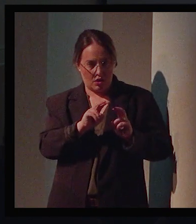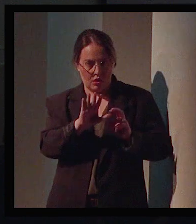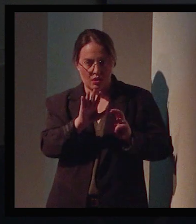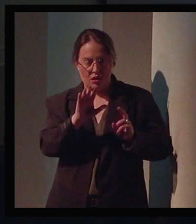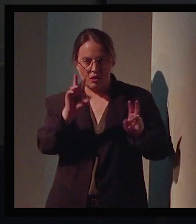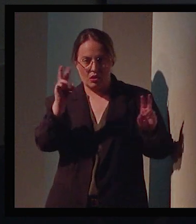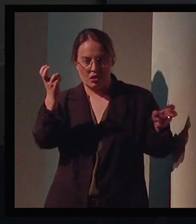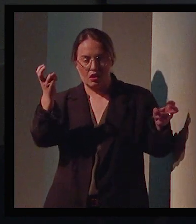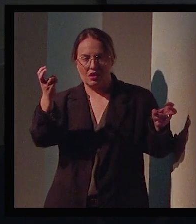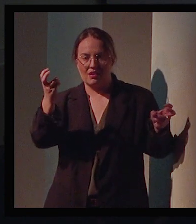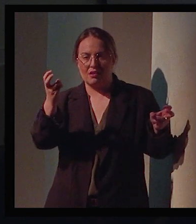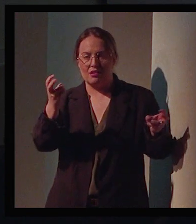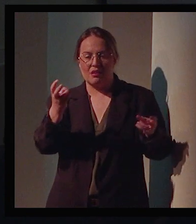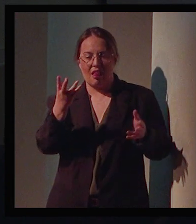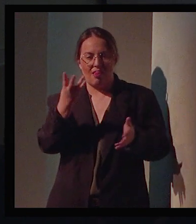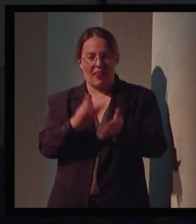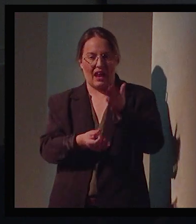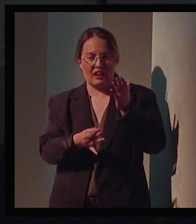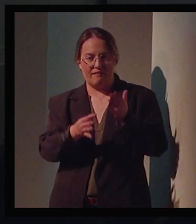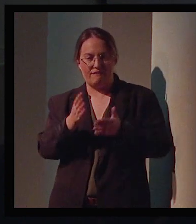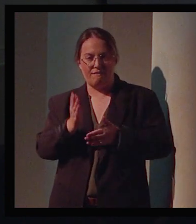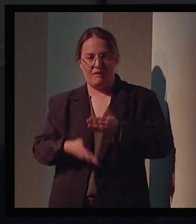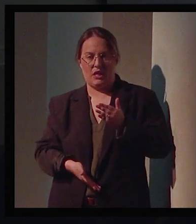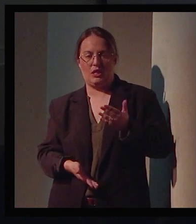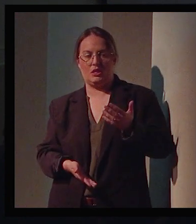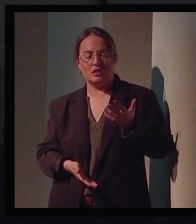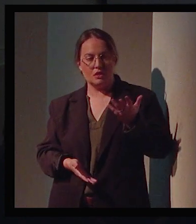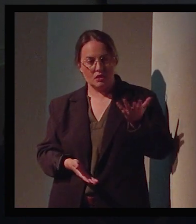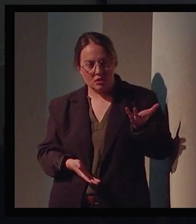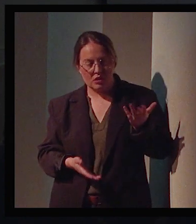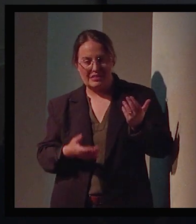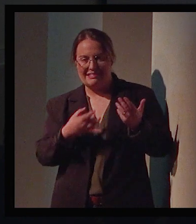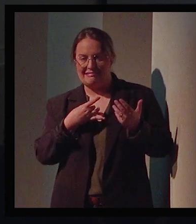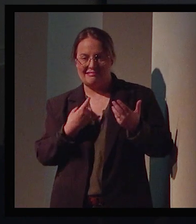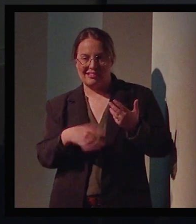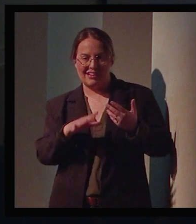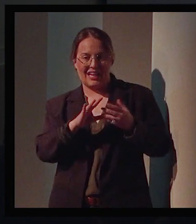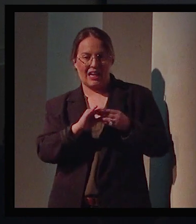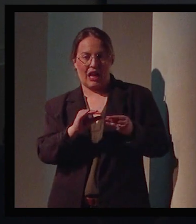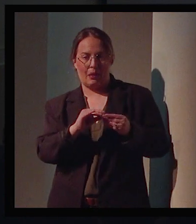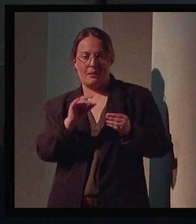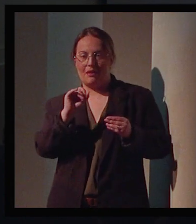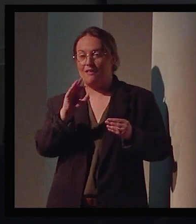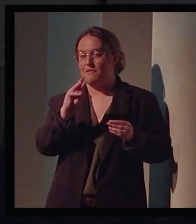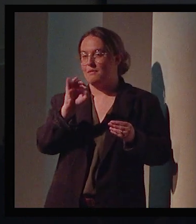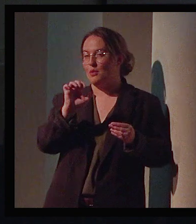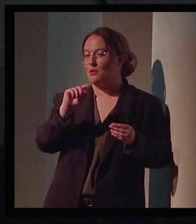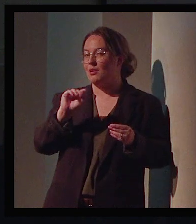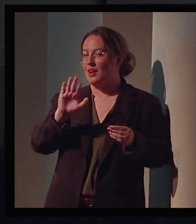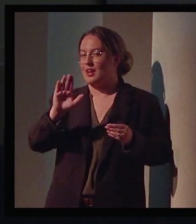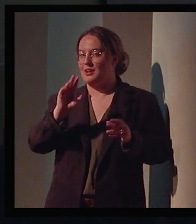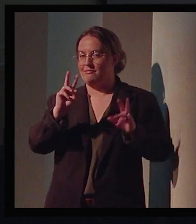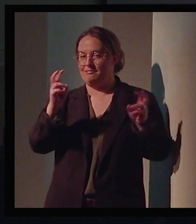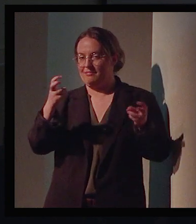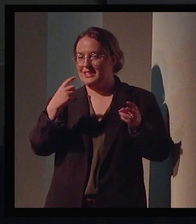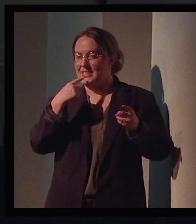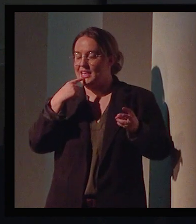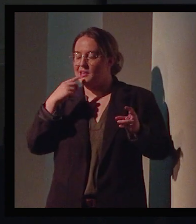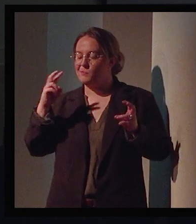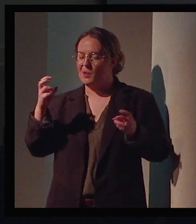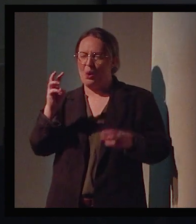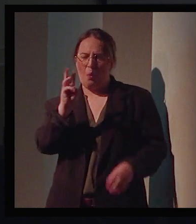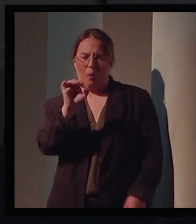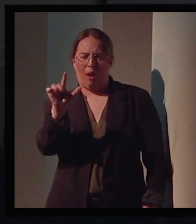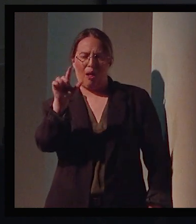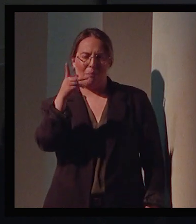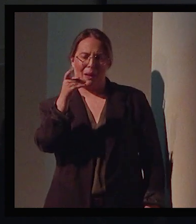painting's lack of finish and really made hay with that comment of Monet's, writing of this painting that, quote,